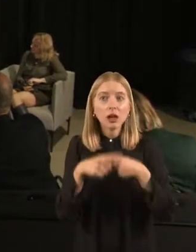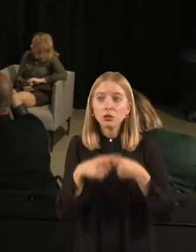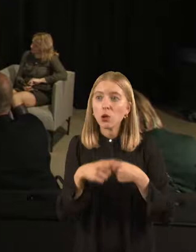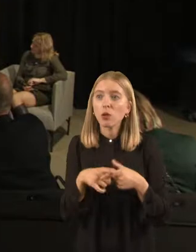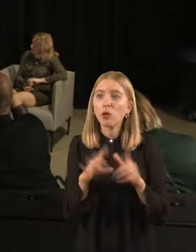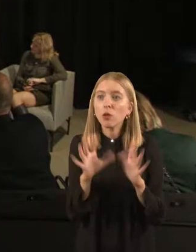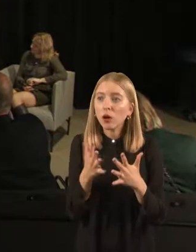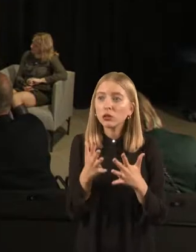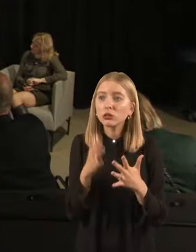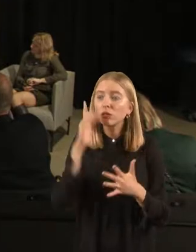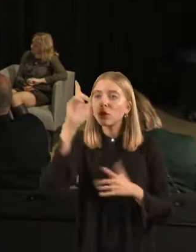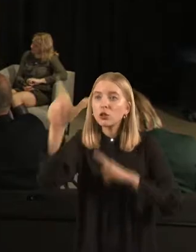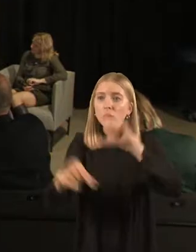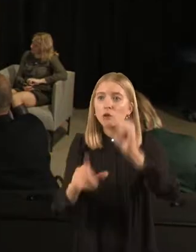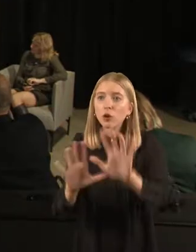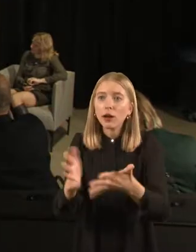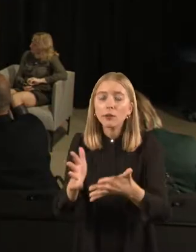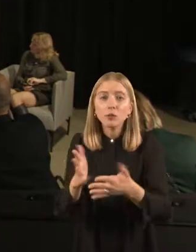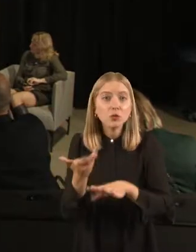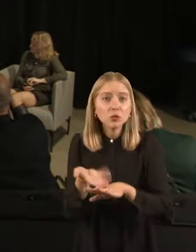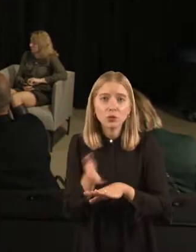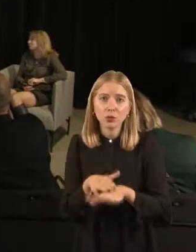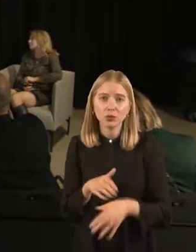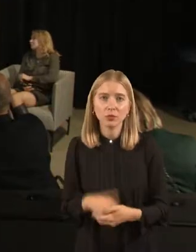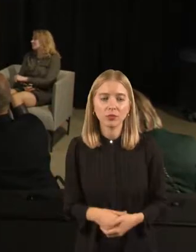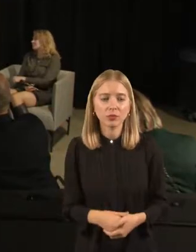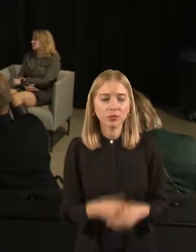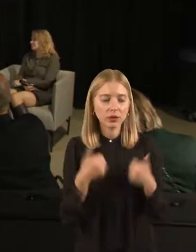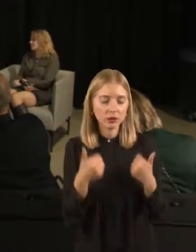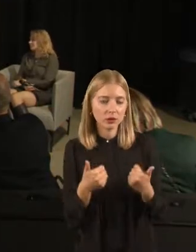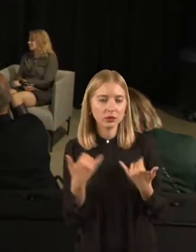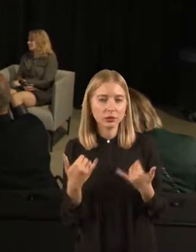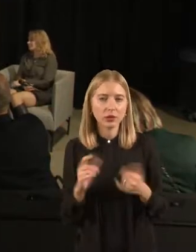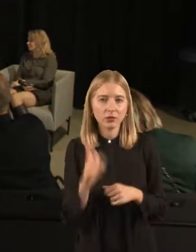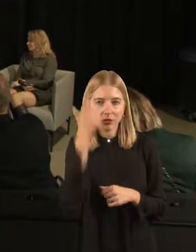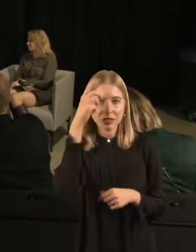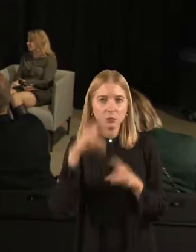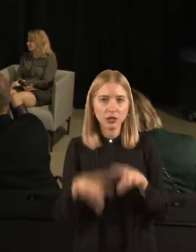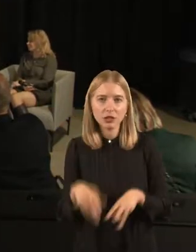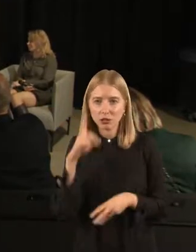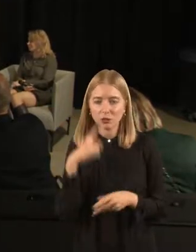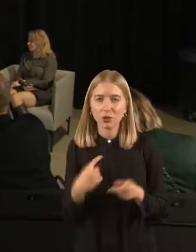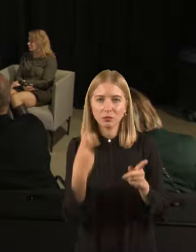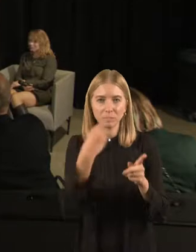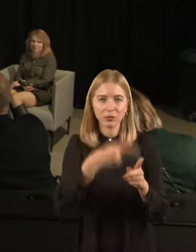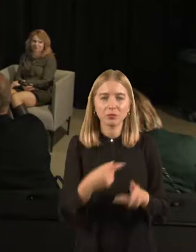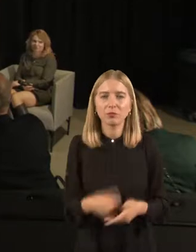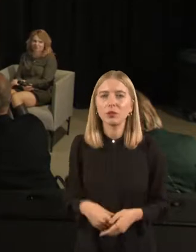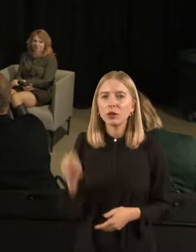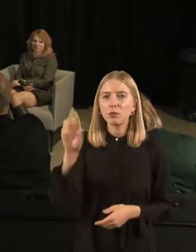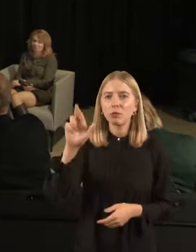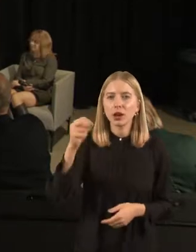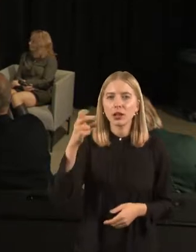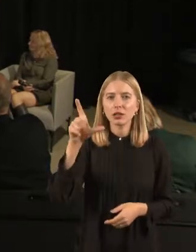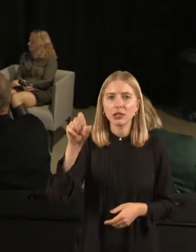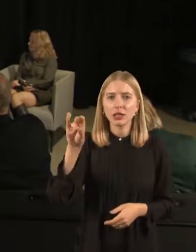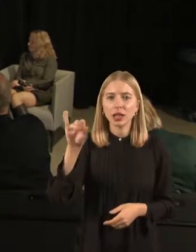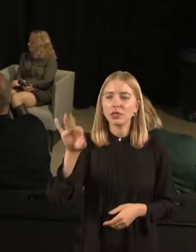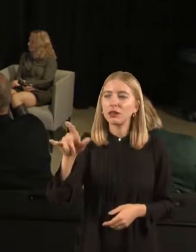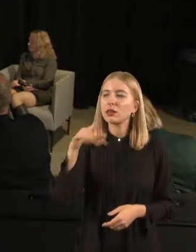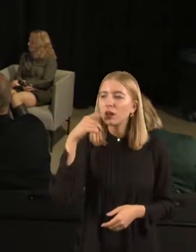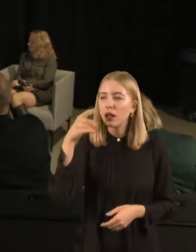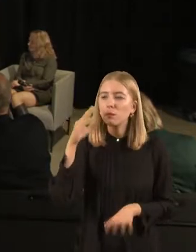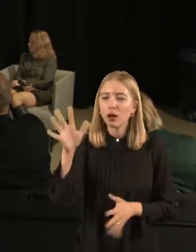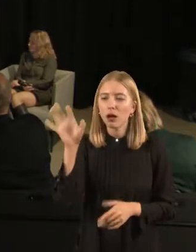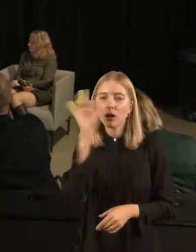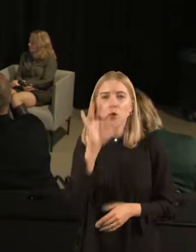about alternative fuels, about the same issues that we are touching upon today, but there is still that we don't have technological